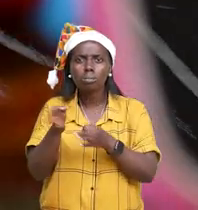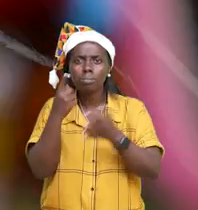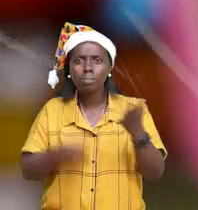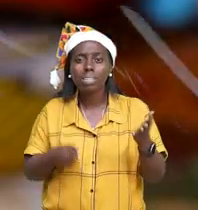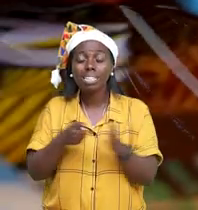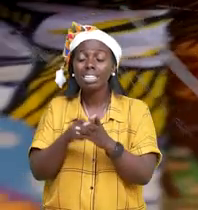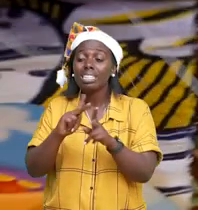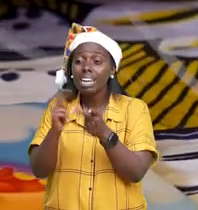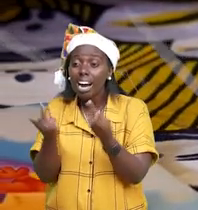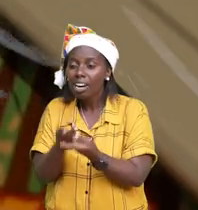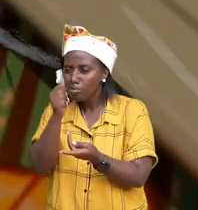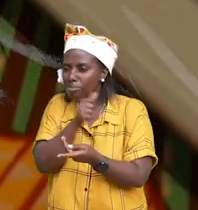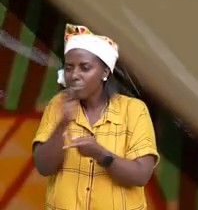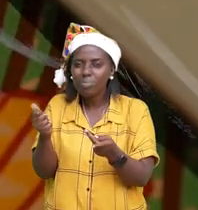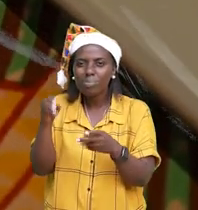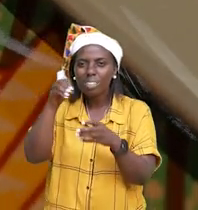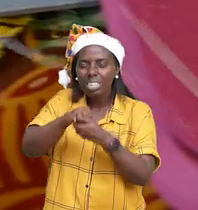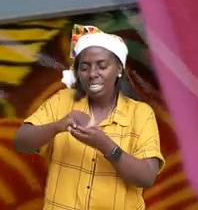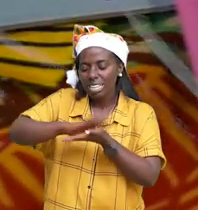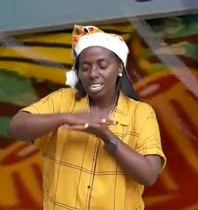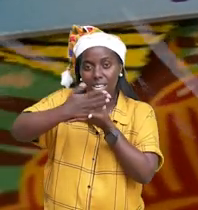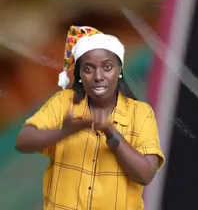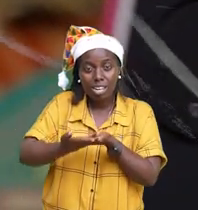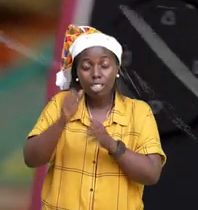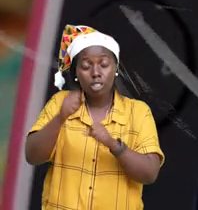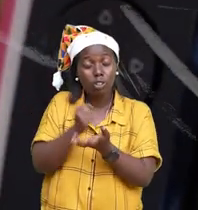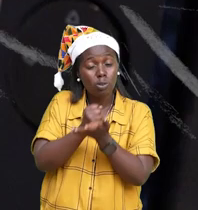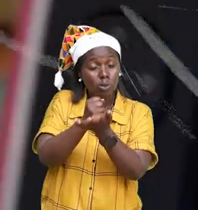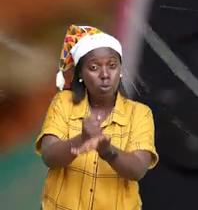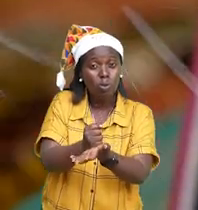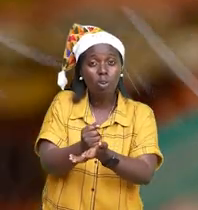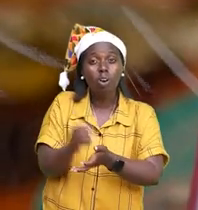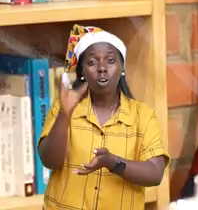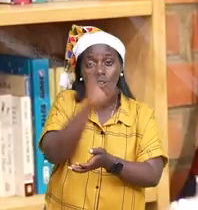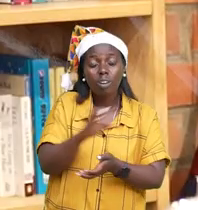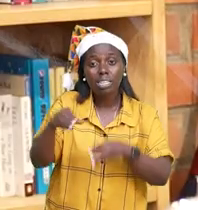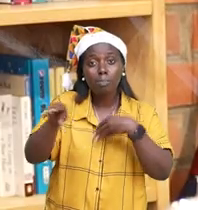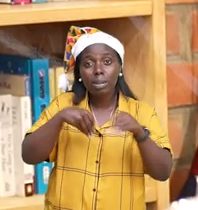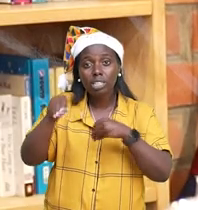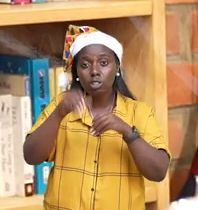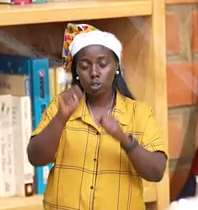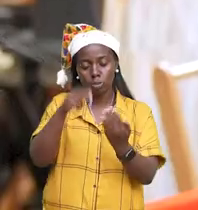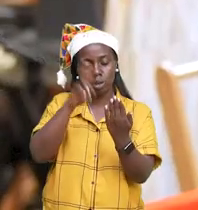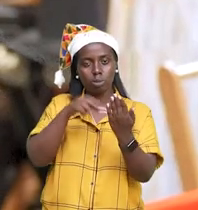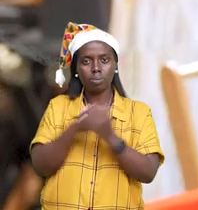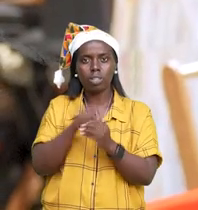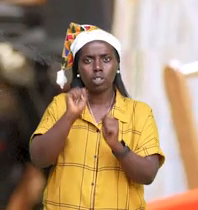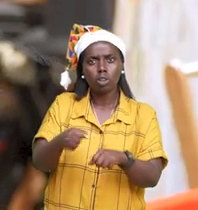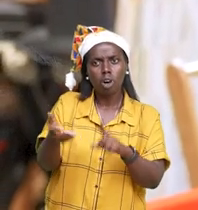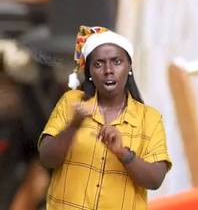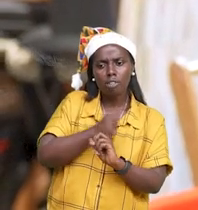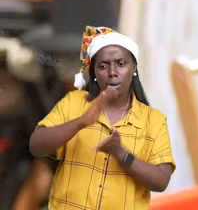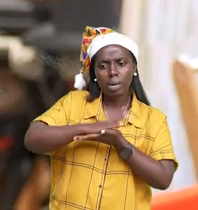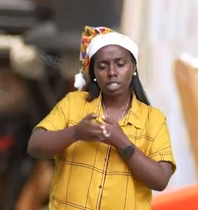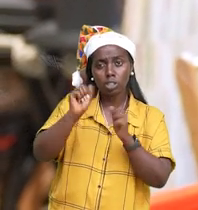world is a magical place inside your computers, your tablets, that can help you find materials to read. Can I have